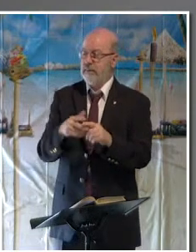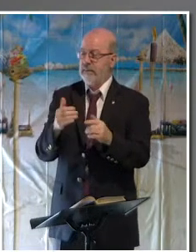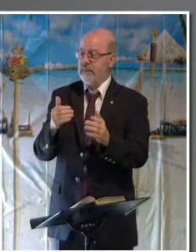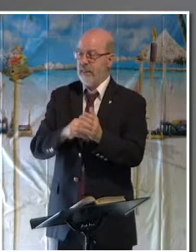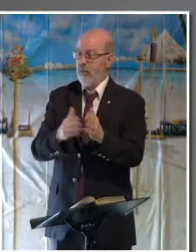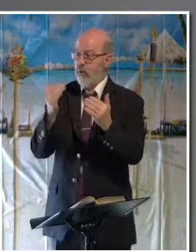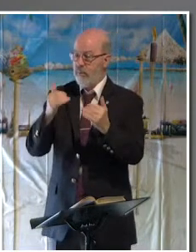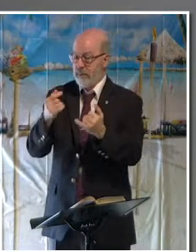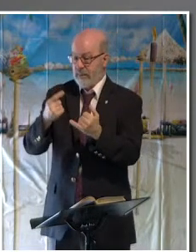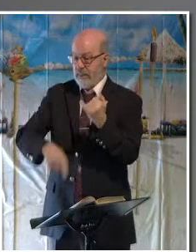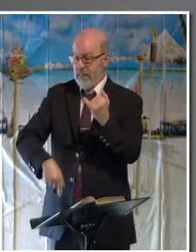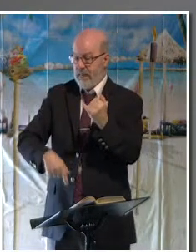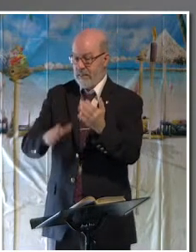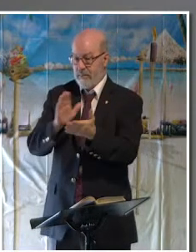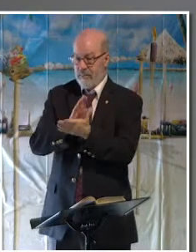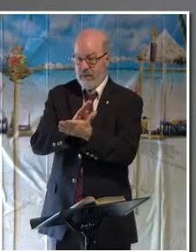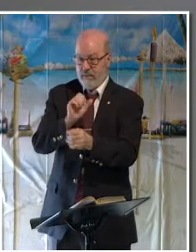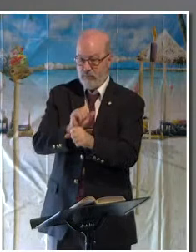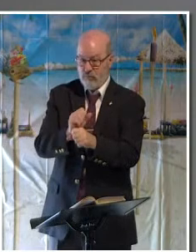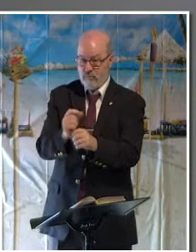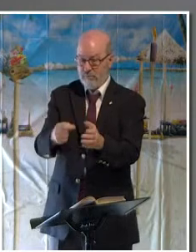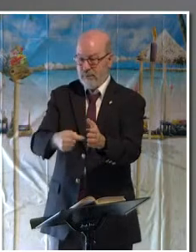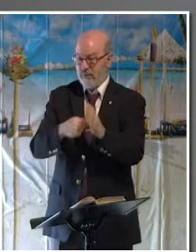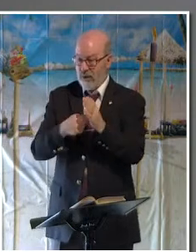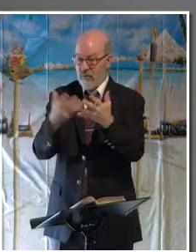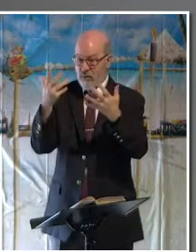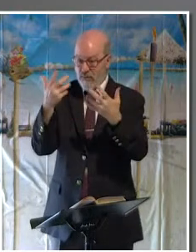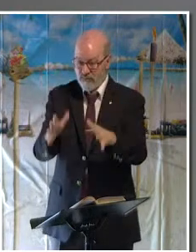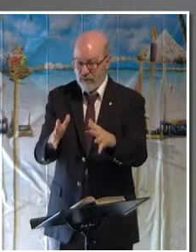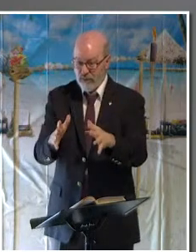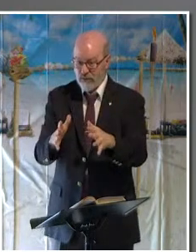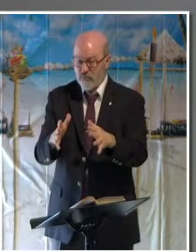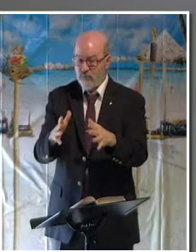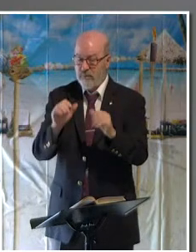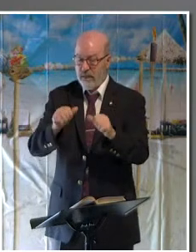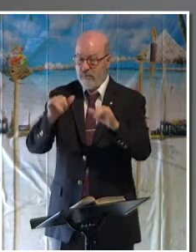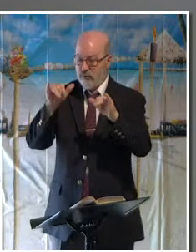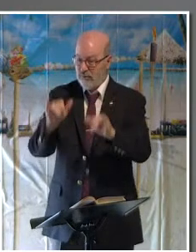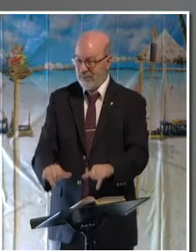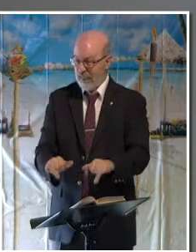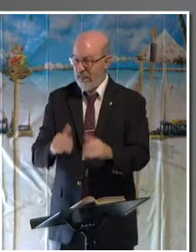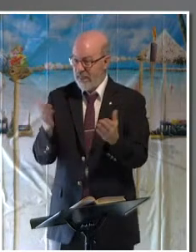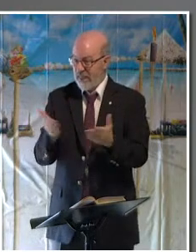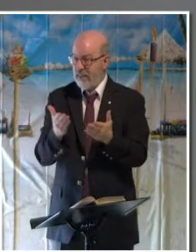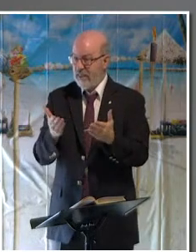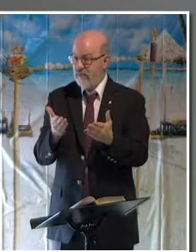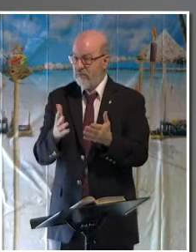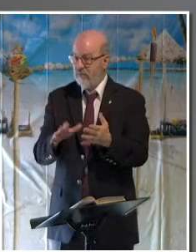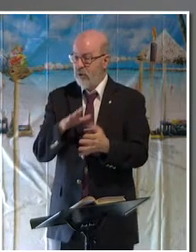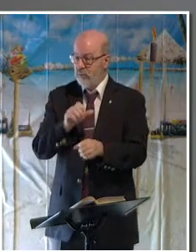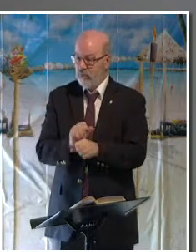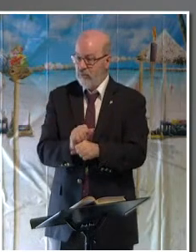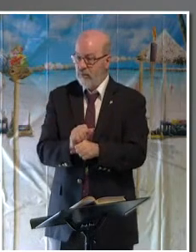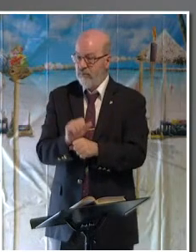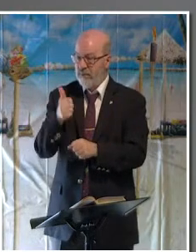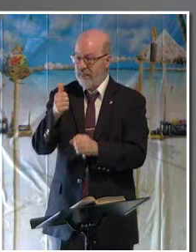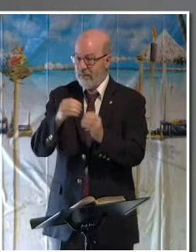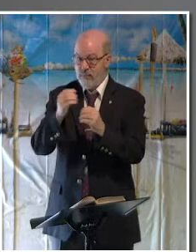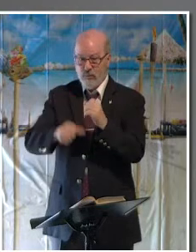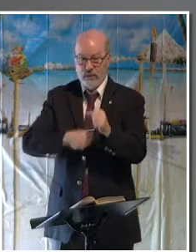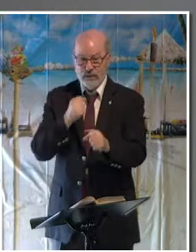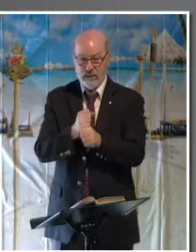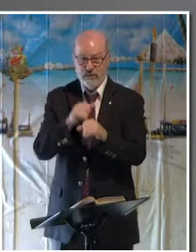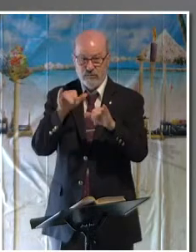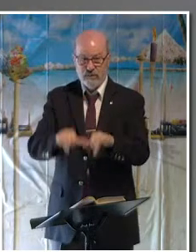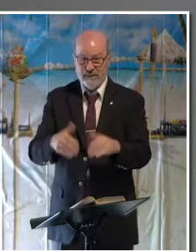are hoping that this last piece of paperwork being required will complete the immigration requirements. This approval will give us 10 more years of